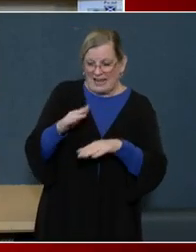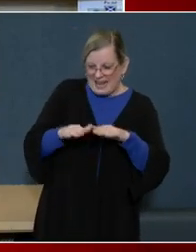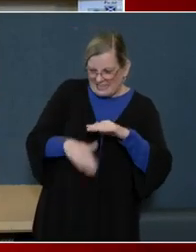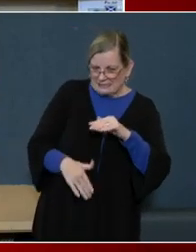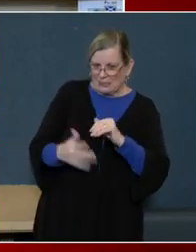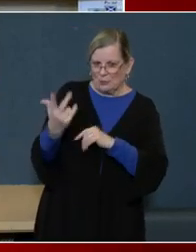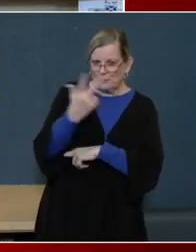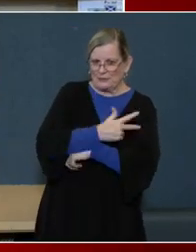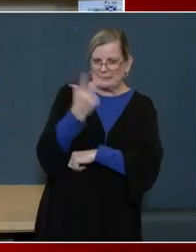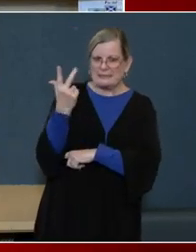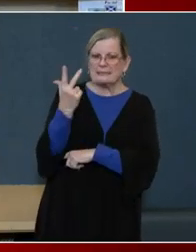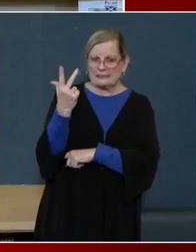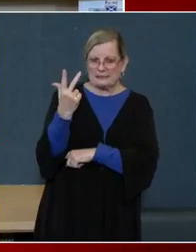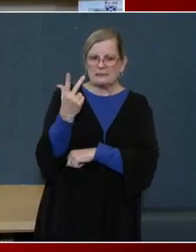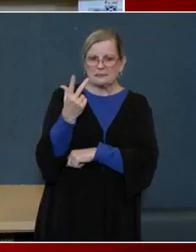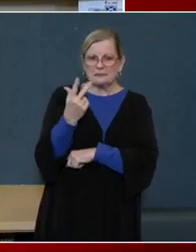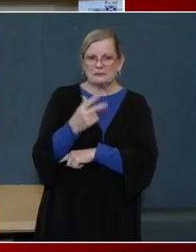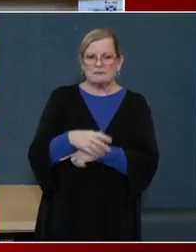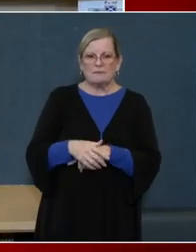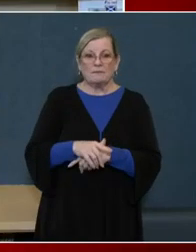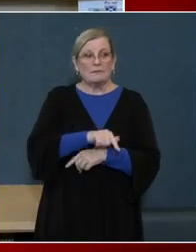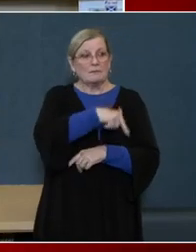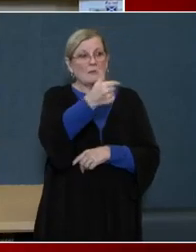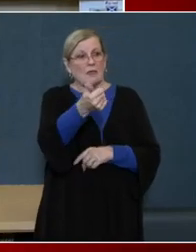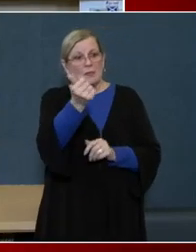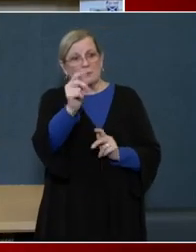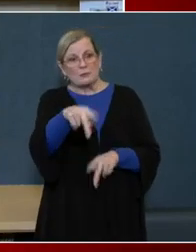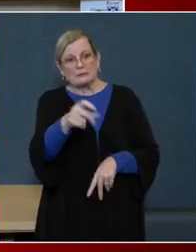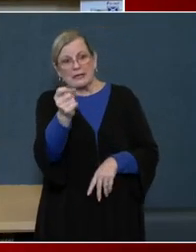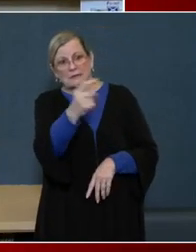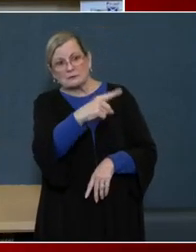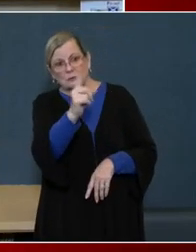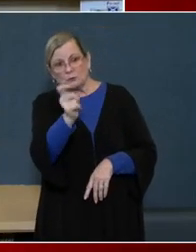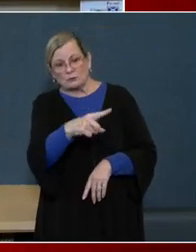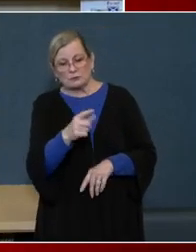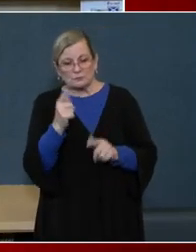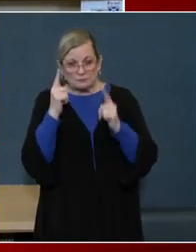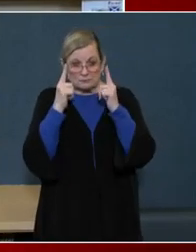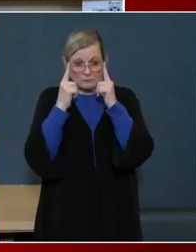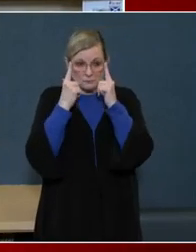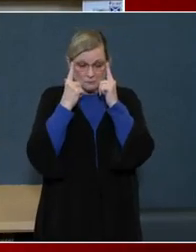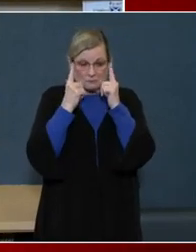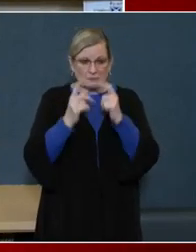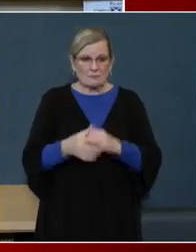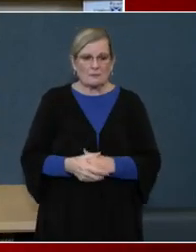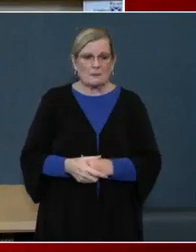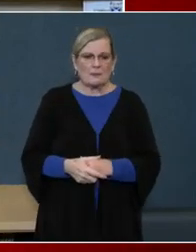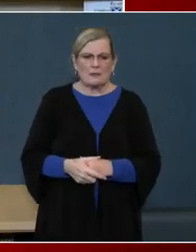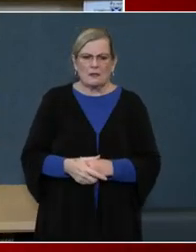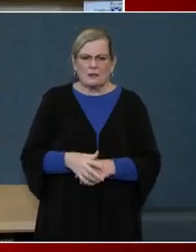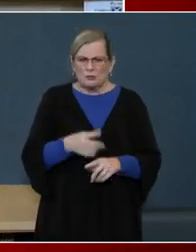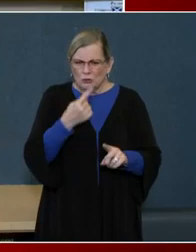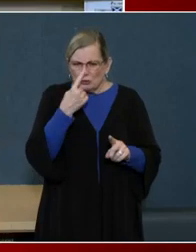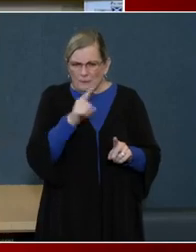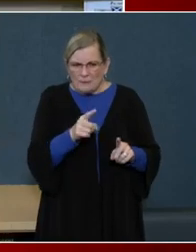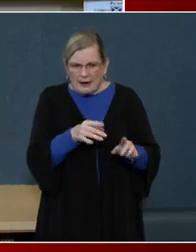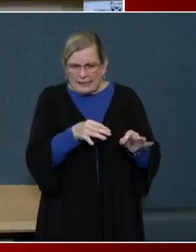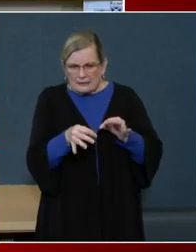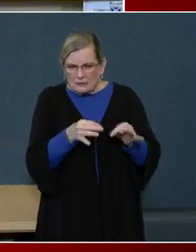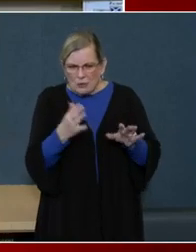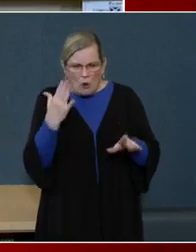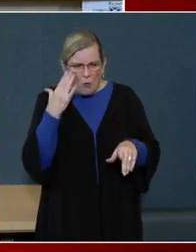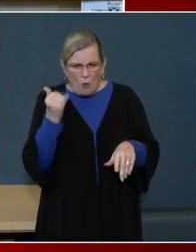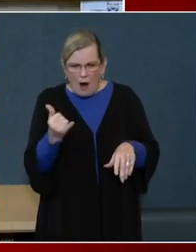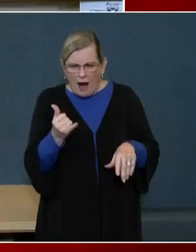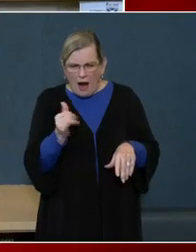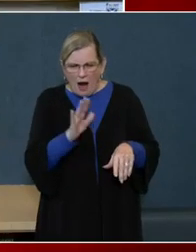Yes. I have a question about constituent service funds. Can you discuss why your office has not used any constituent service funds